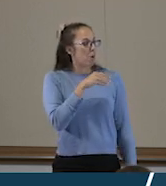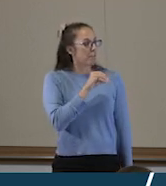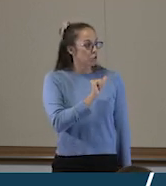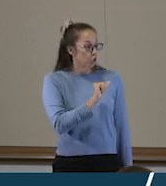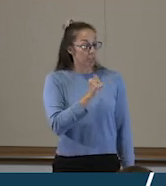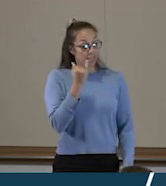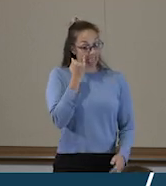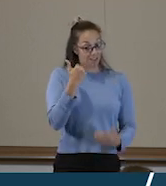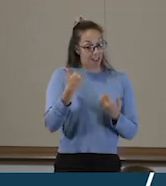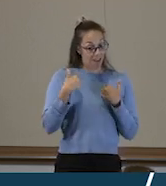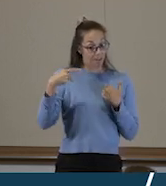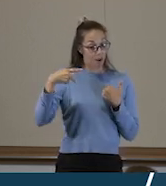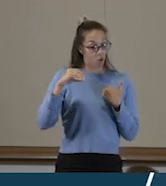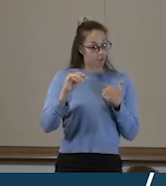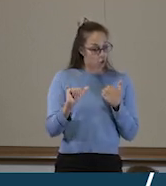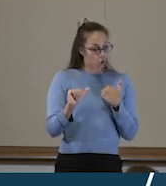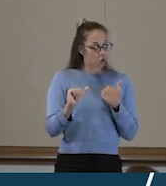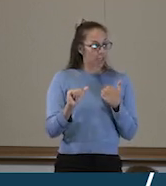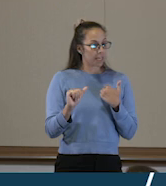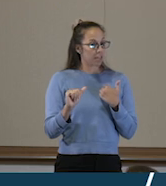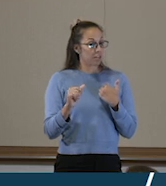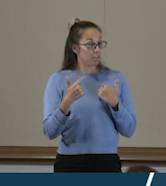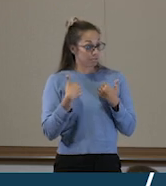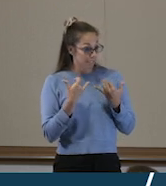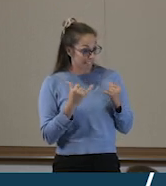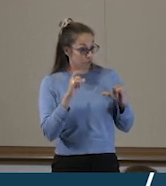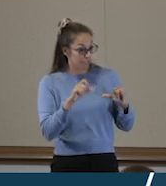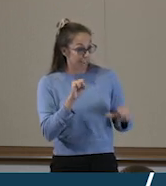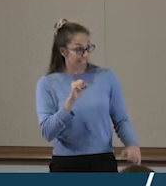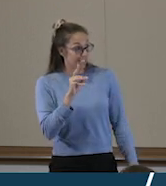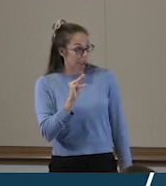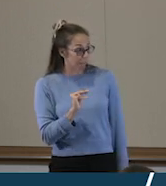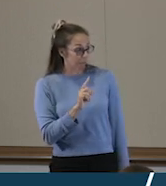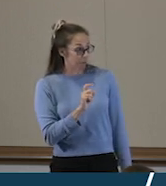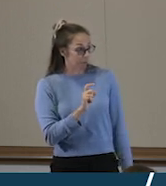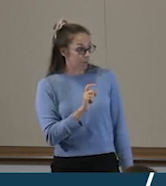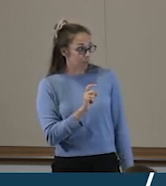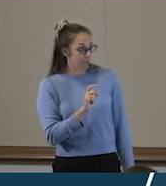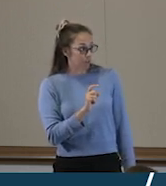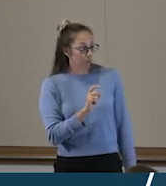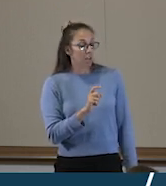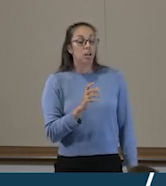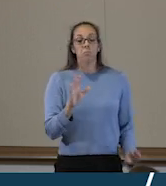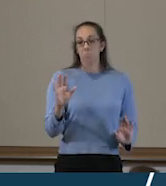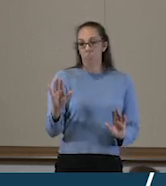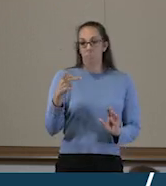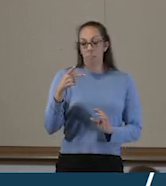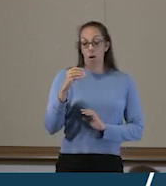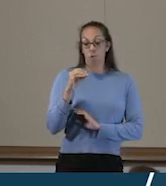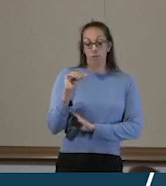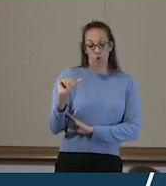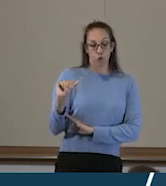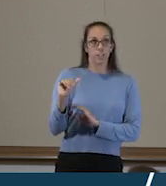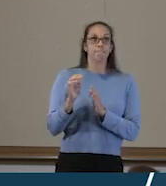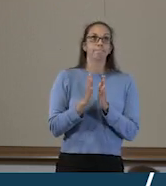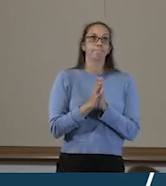the power of attorney, why would I still need the SDM or? So the power of attorney